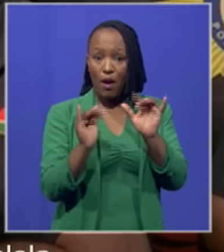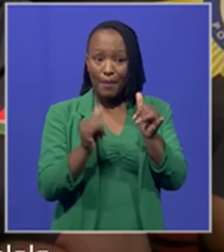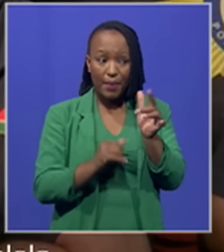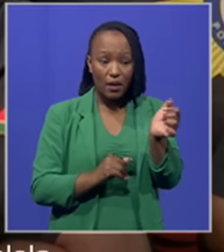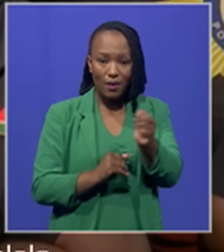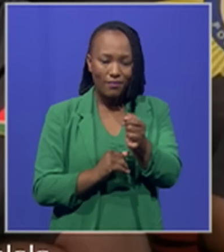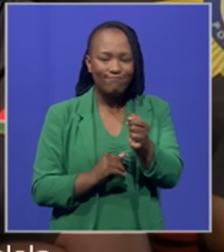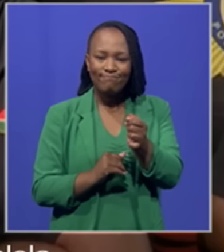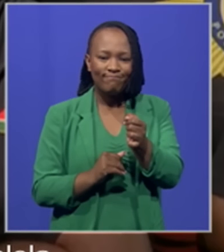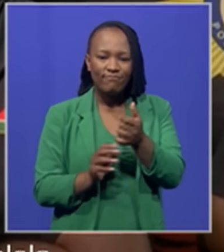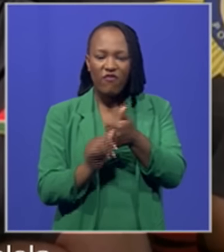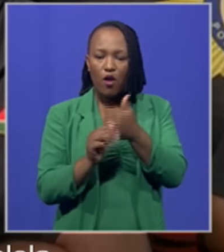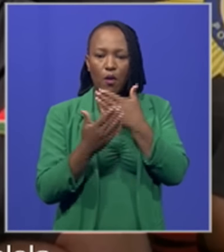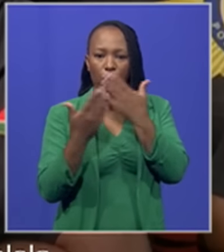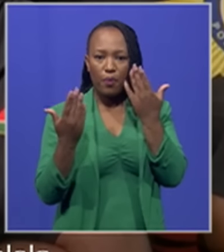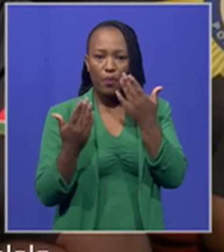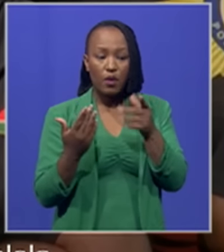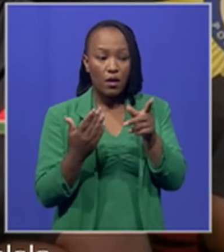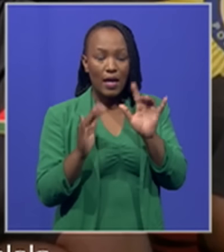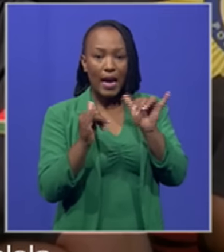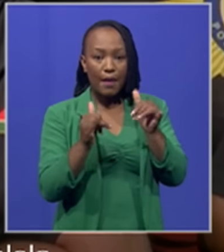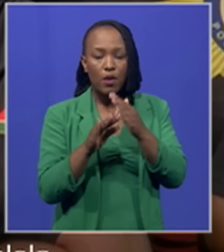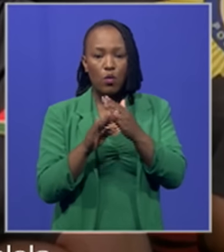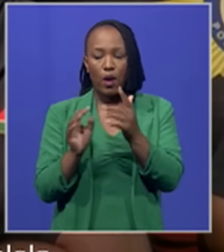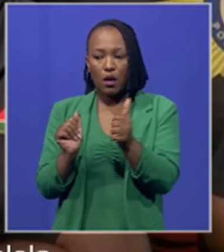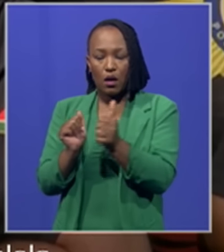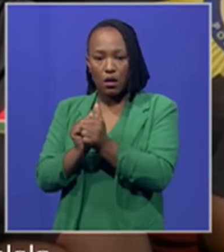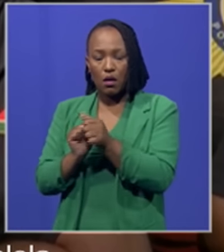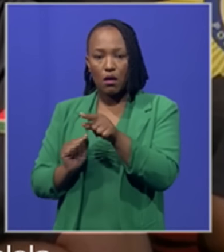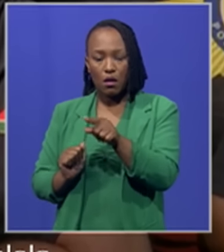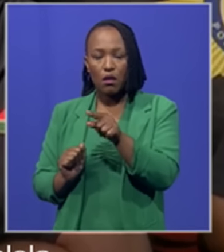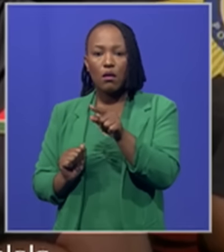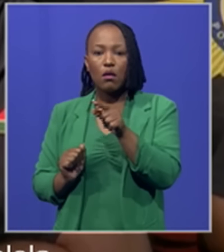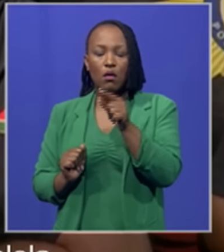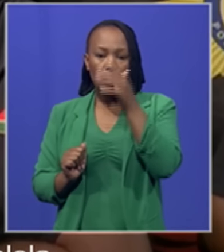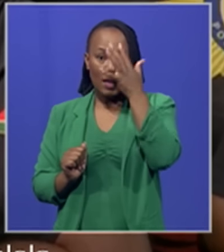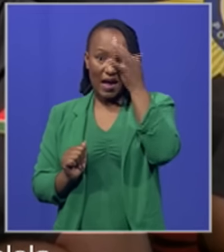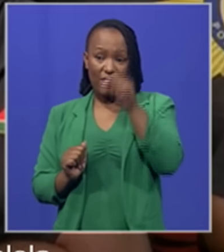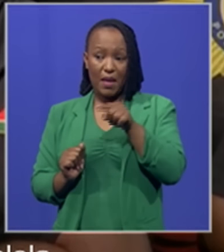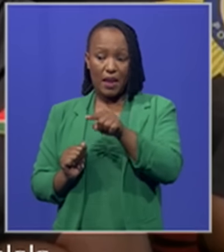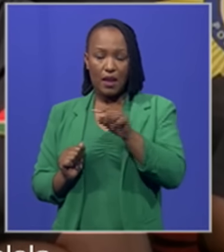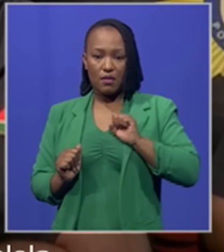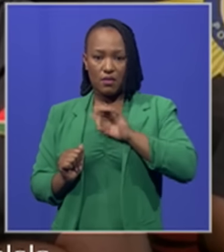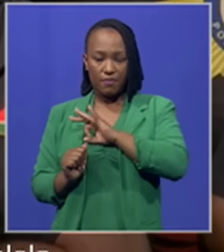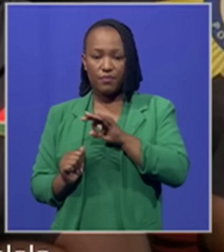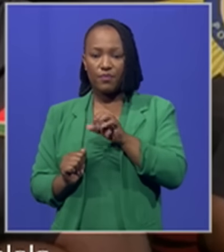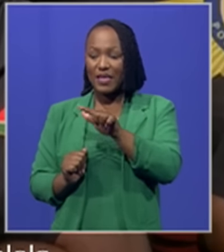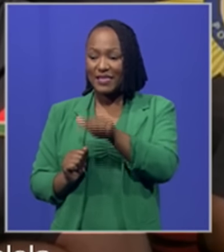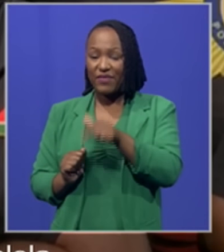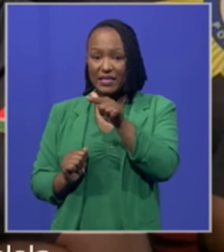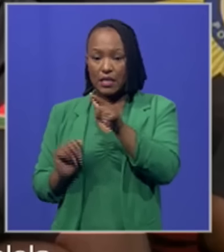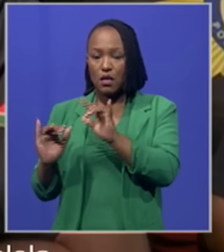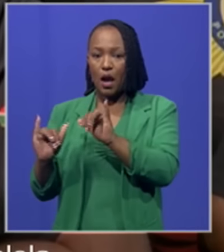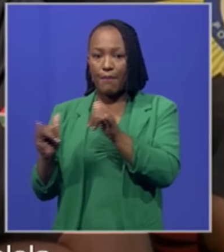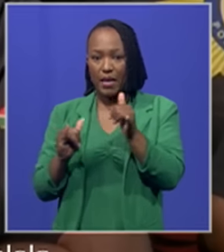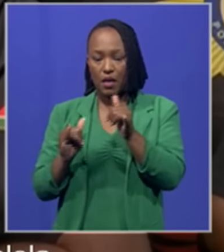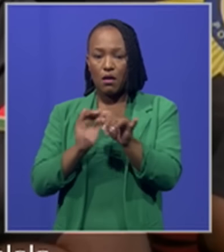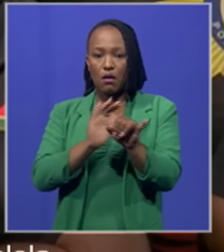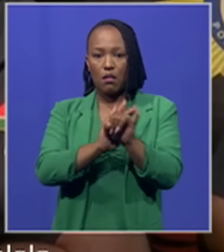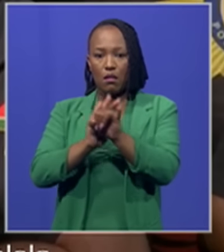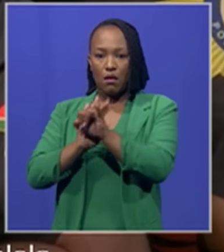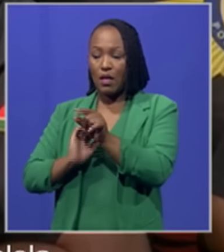contractors then worked with these officials. There were 17 service providers which have been identified and who will be arrested and will